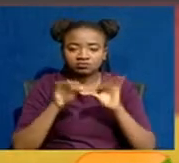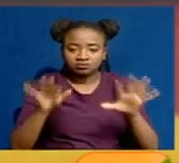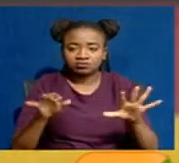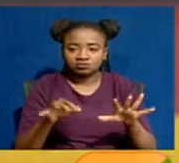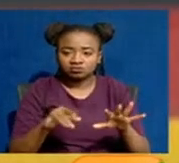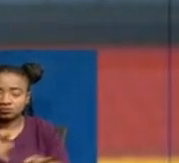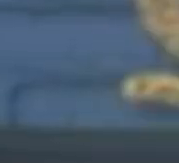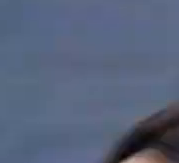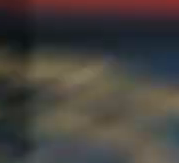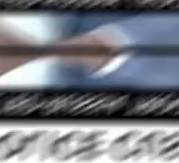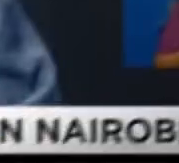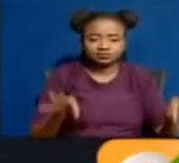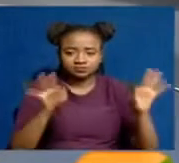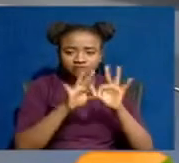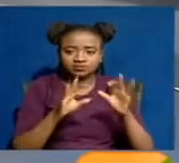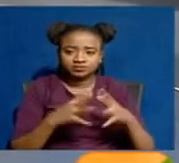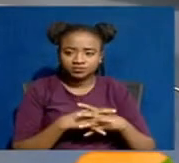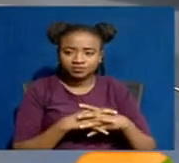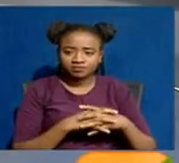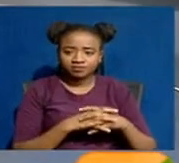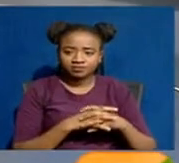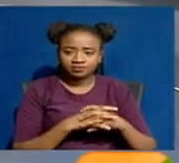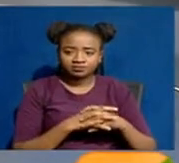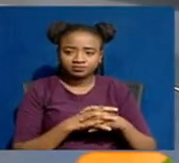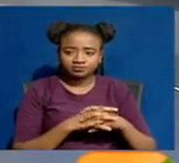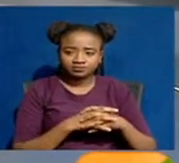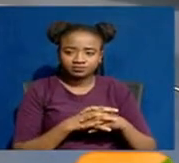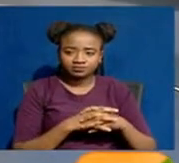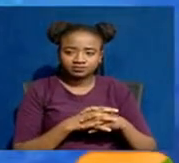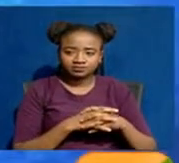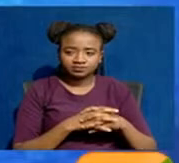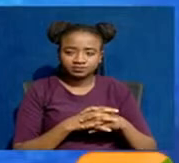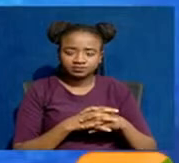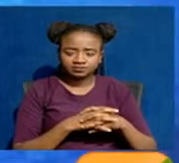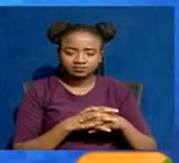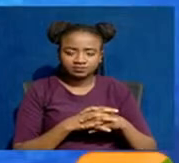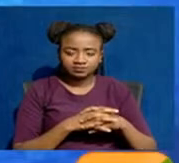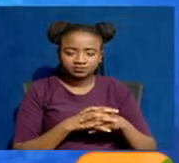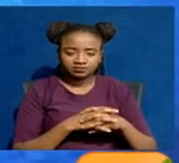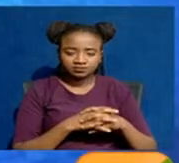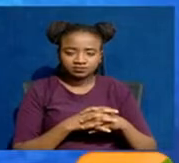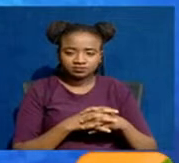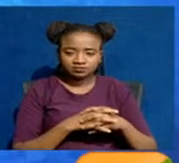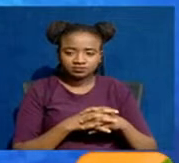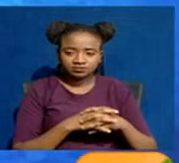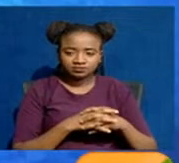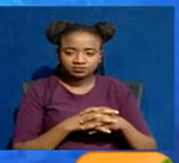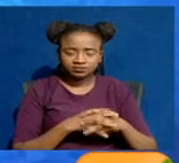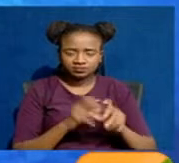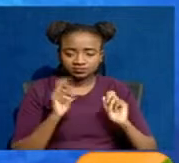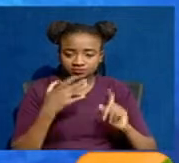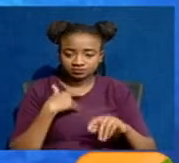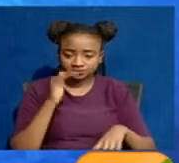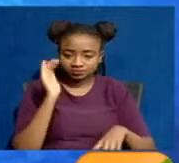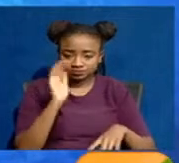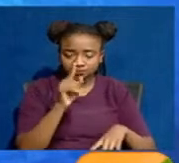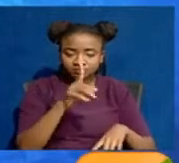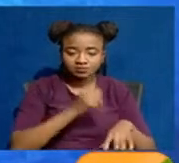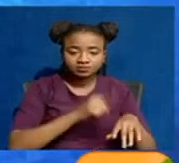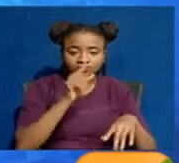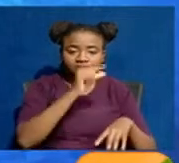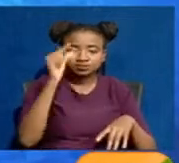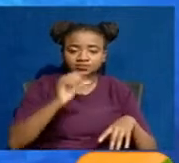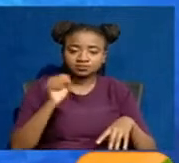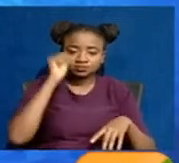a summon for that offense. So all right. Okay. Julie, so let me ask you this, right? During the Gen Z protests, yes, the line between